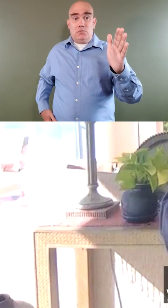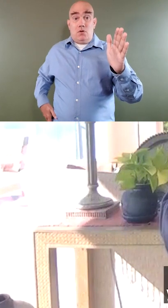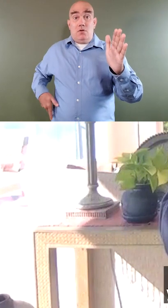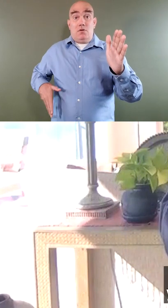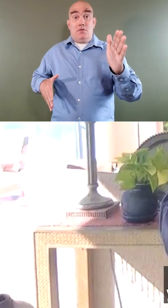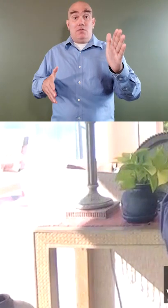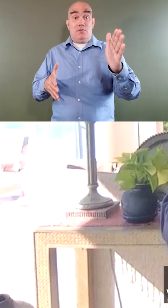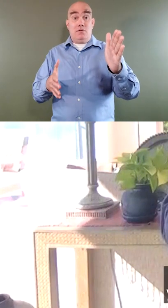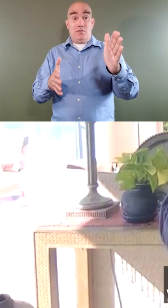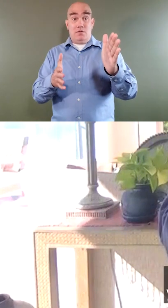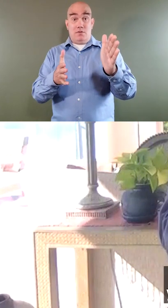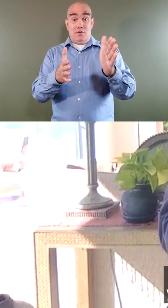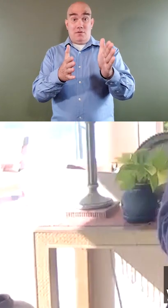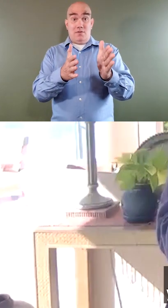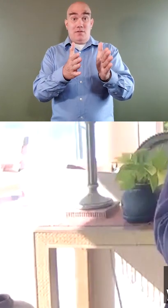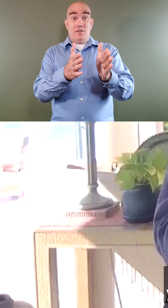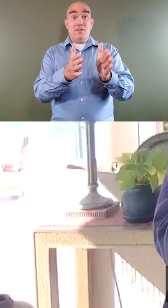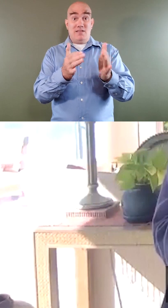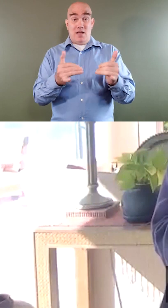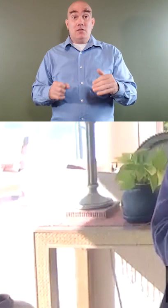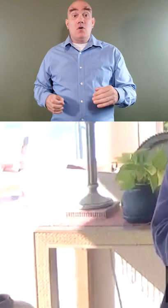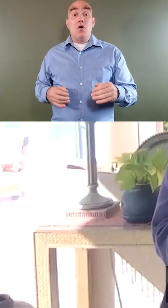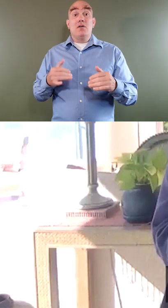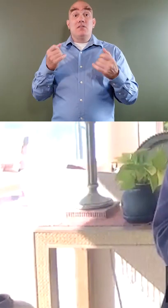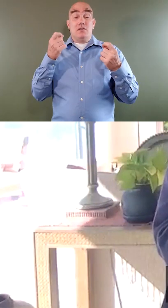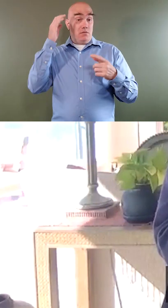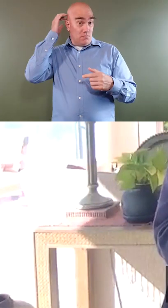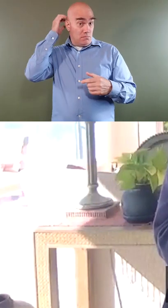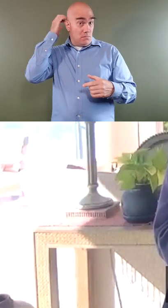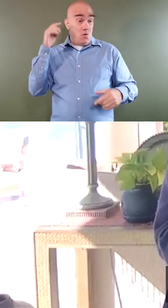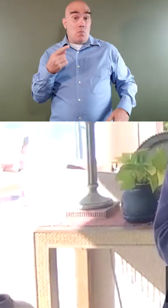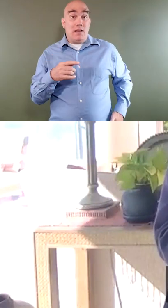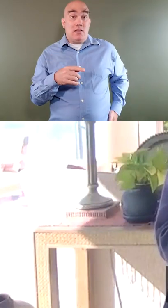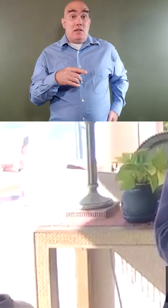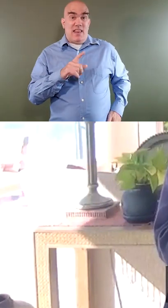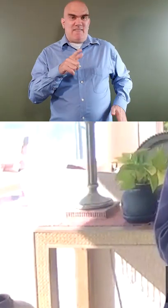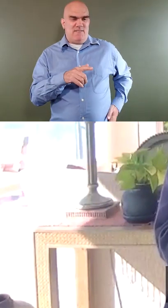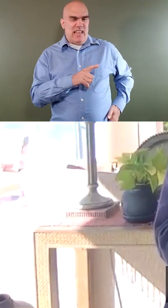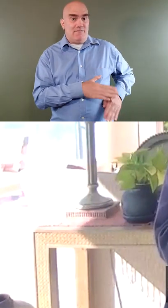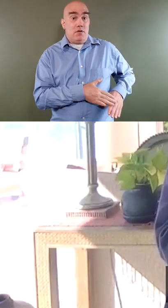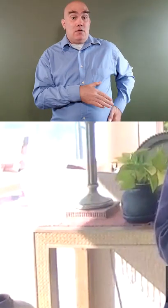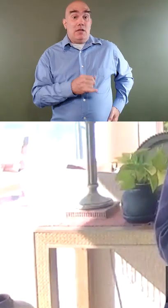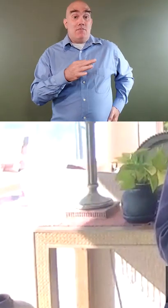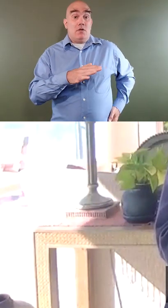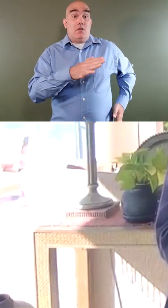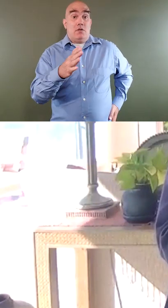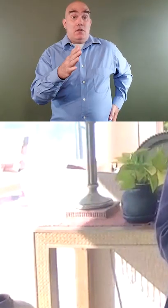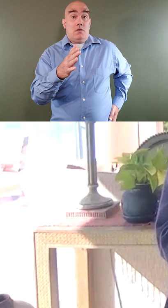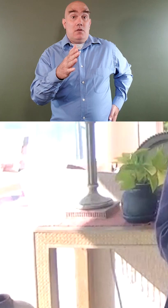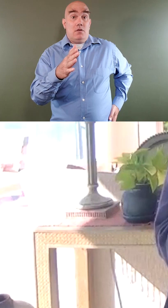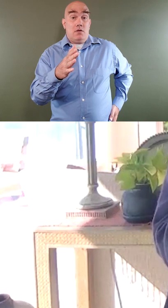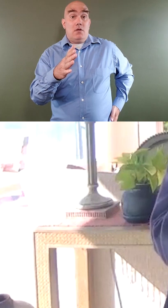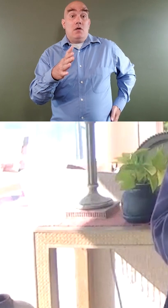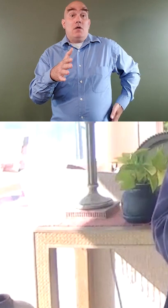and pushing it forward as you pull the right hand back, touching the right fingers to the inside of the left wrist, just